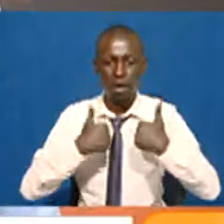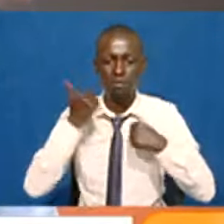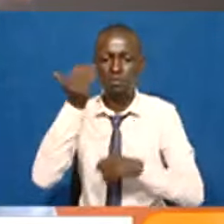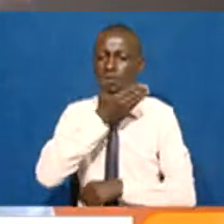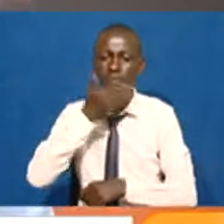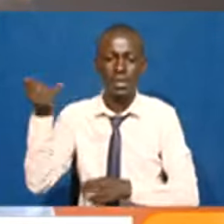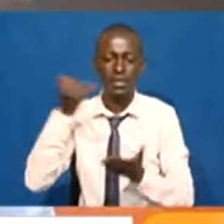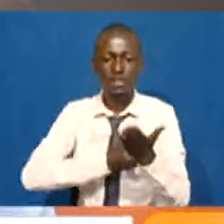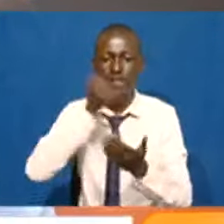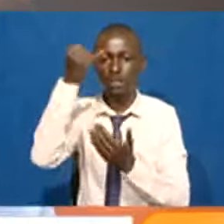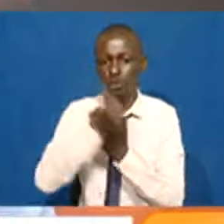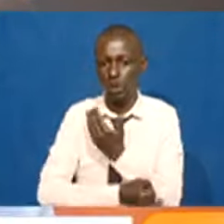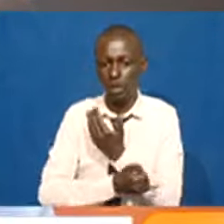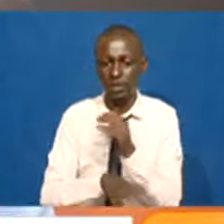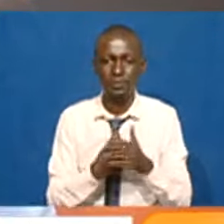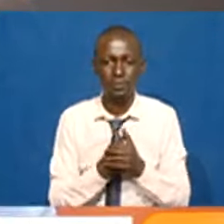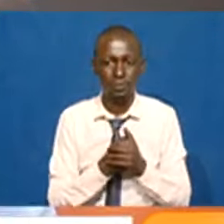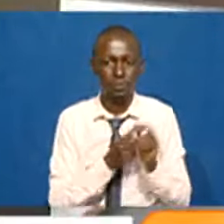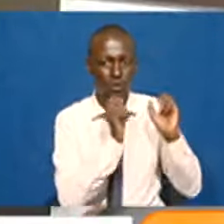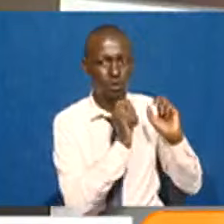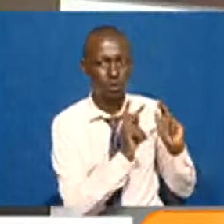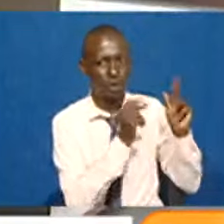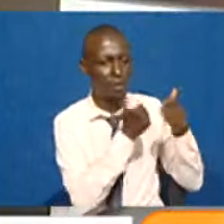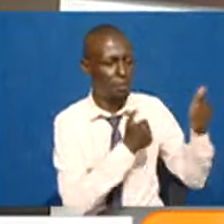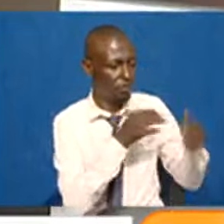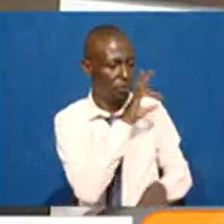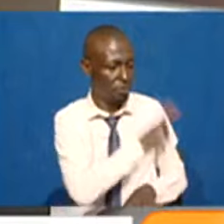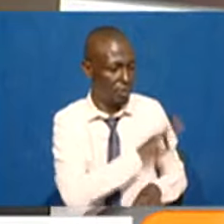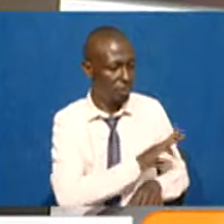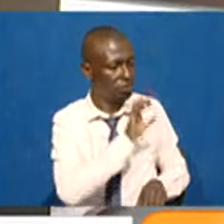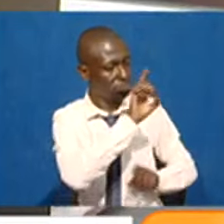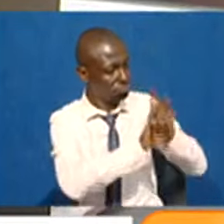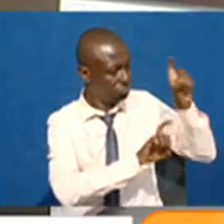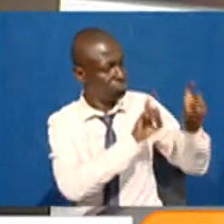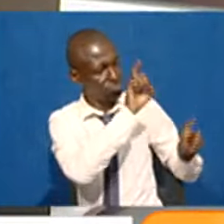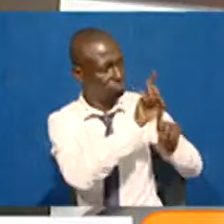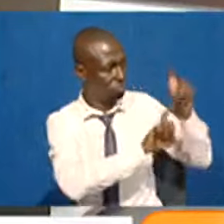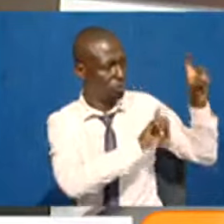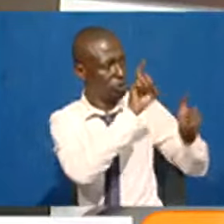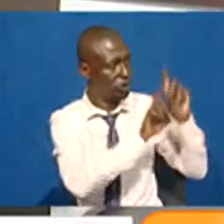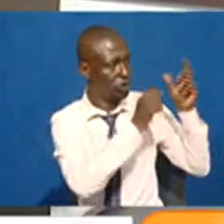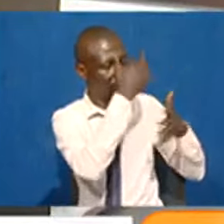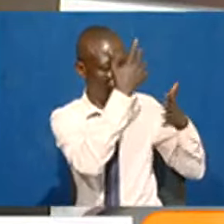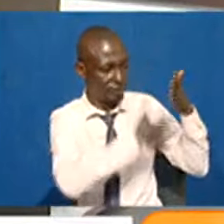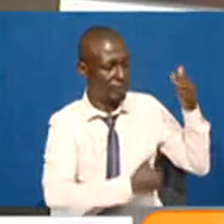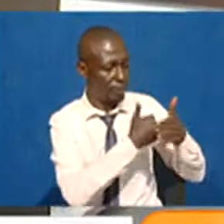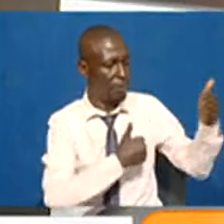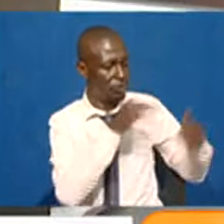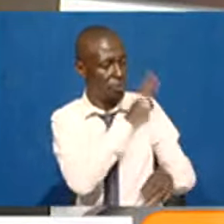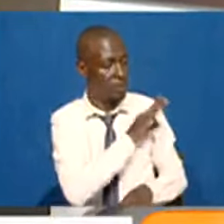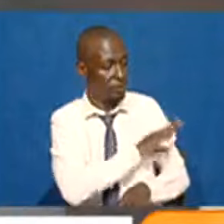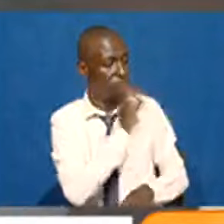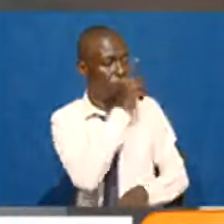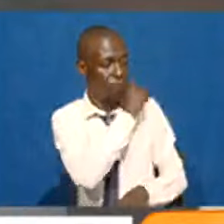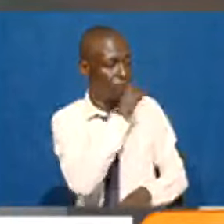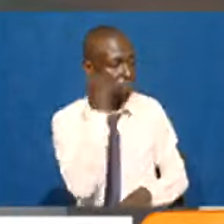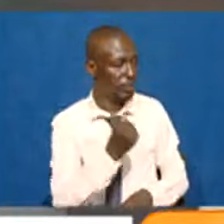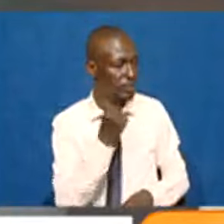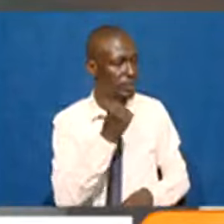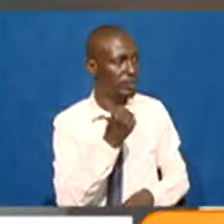them. Okay. Mm. Paul, having been a beneficiary yourself, and there's a lot of questions, I'm coming back to them in just a bit. Having been a beneficiary yourself and now an